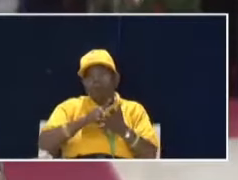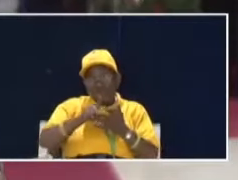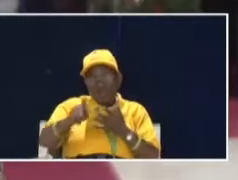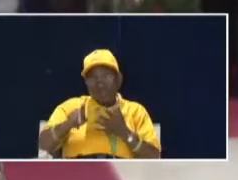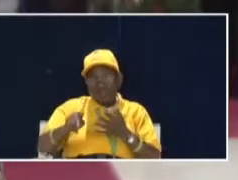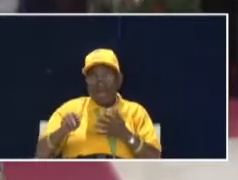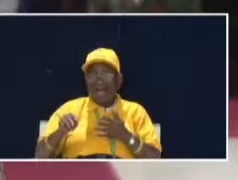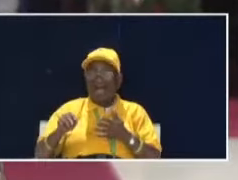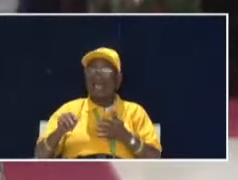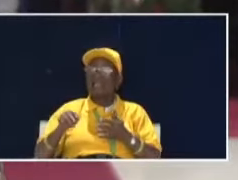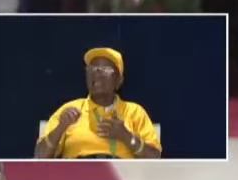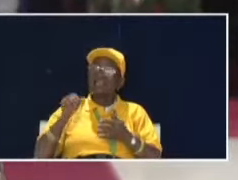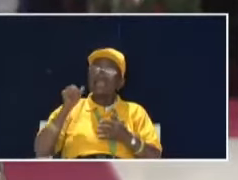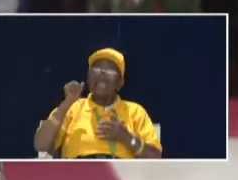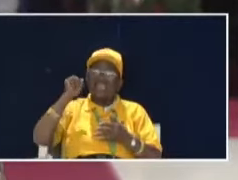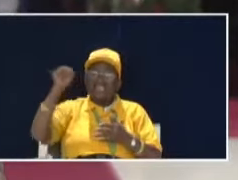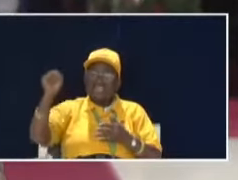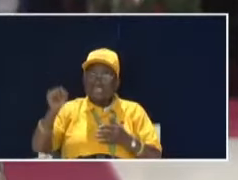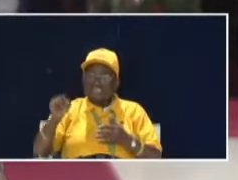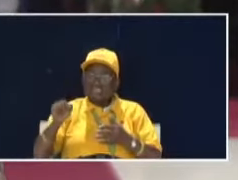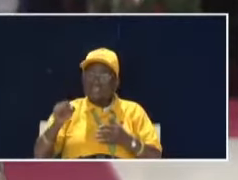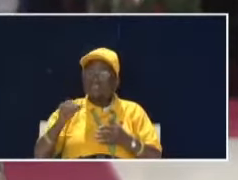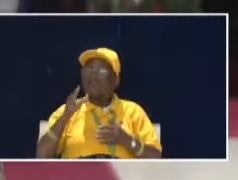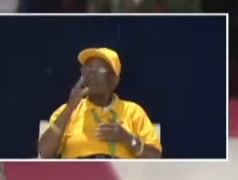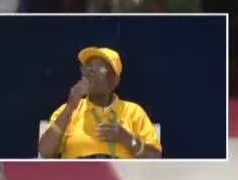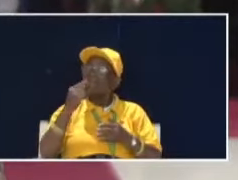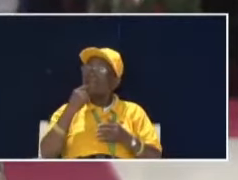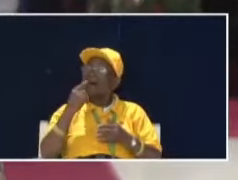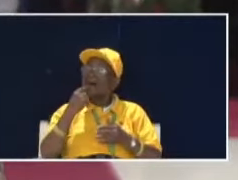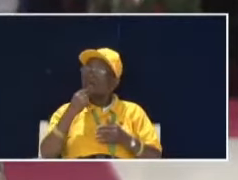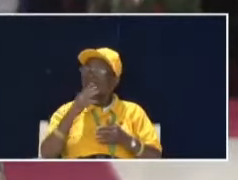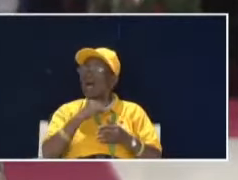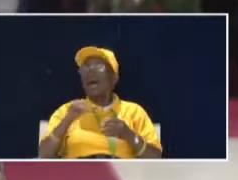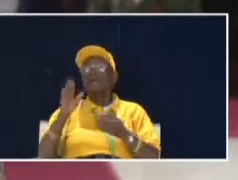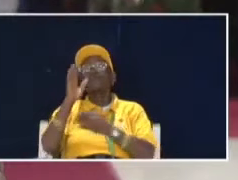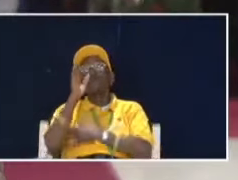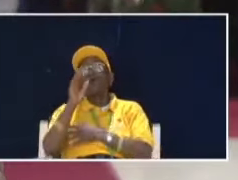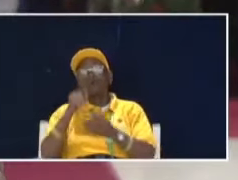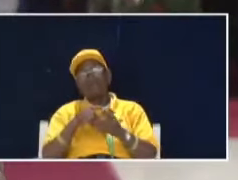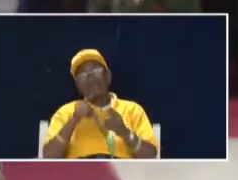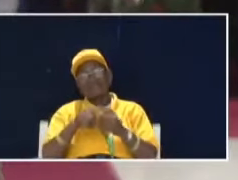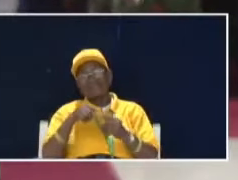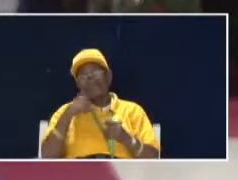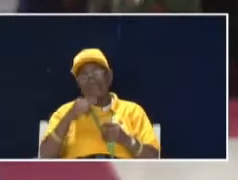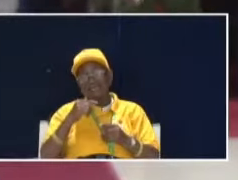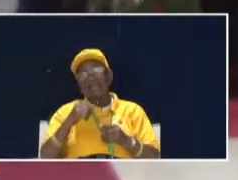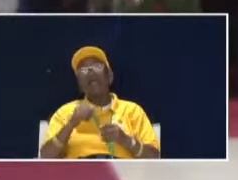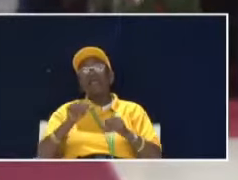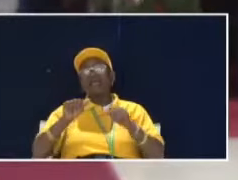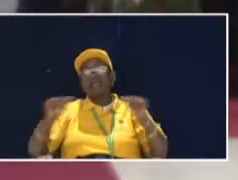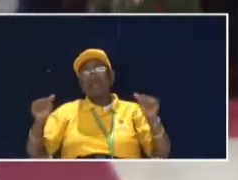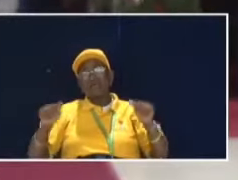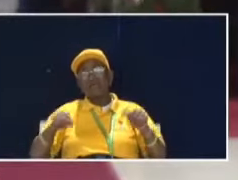And then God can now say, "Hey, who shall I say? Who will go for me?"